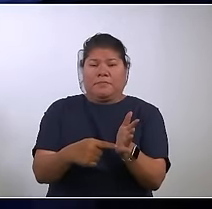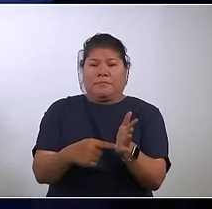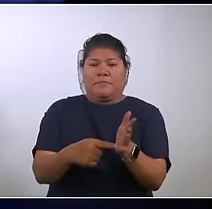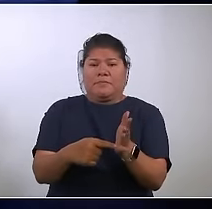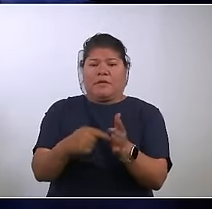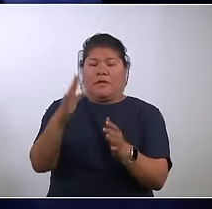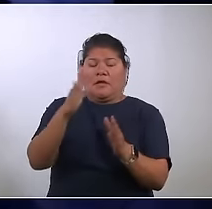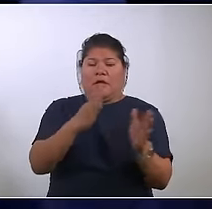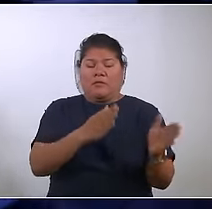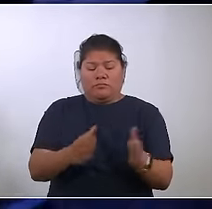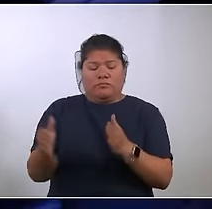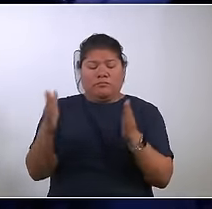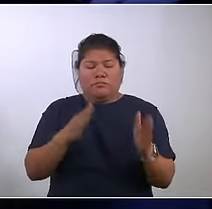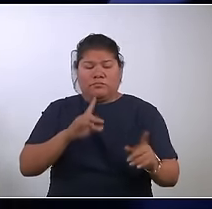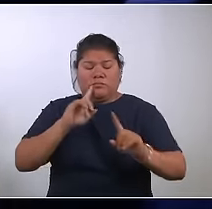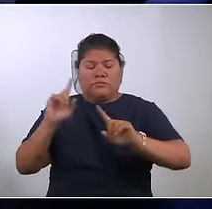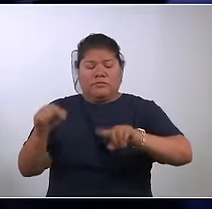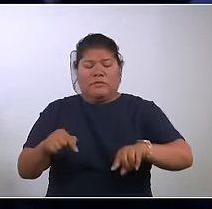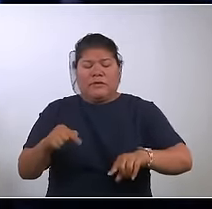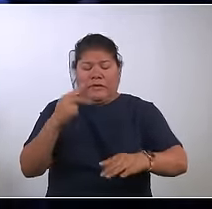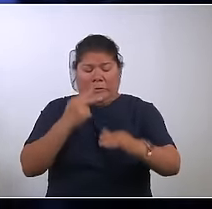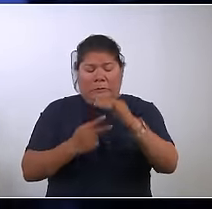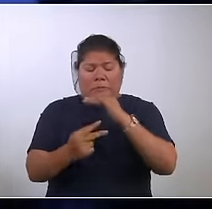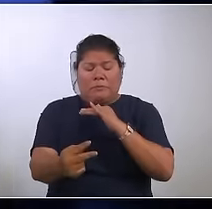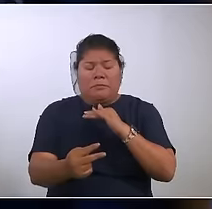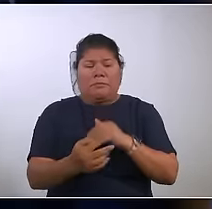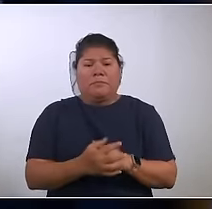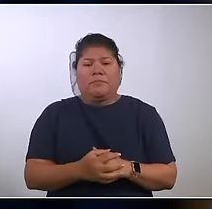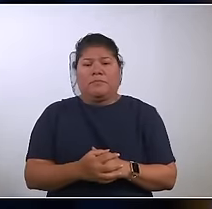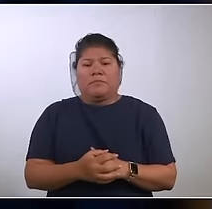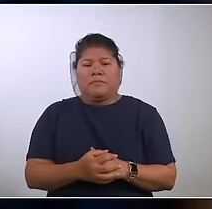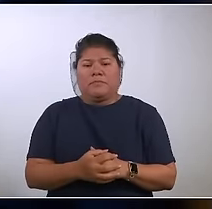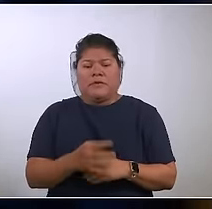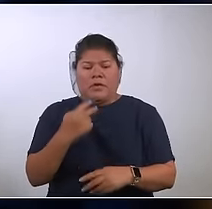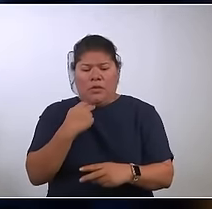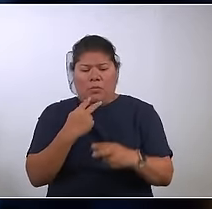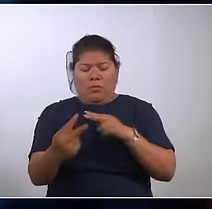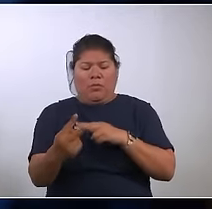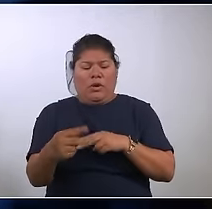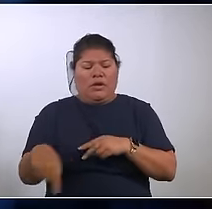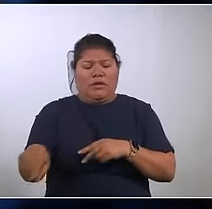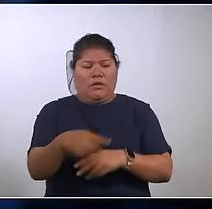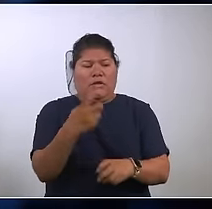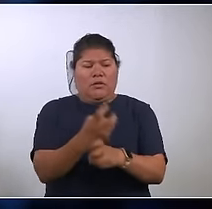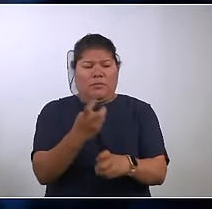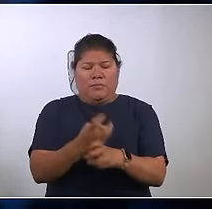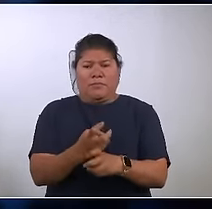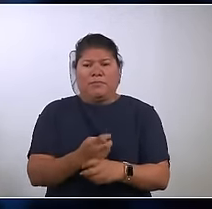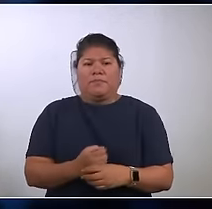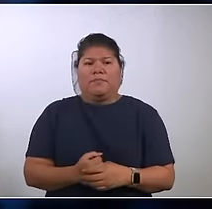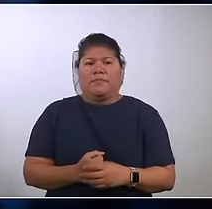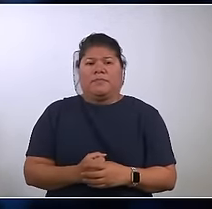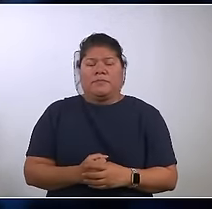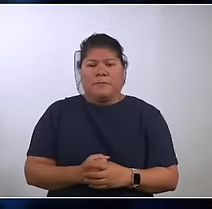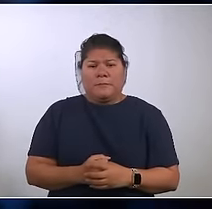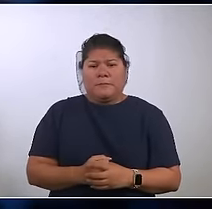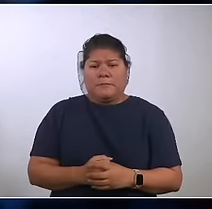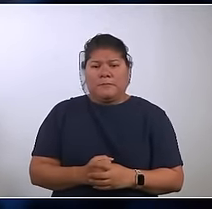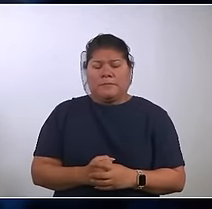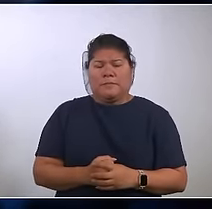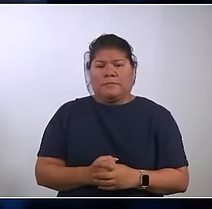le ordena that God commands a este profeta, this prophet, profetiza sobre estos huesos, prophesy upon these